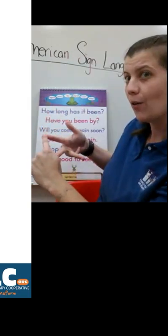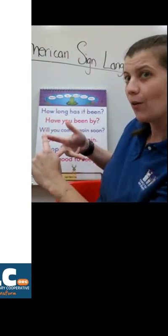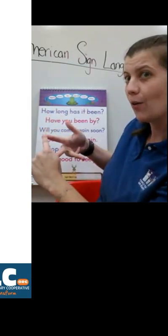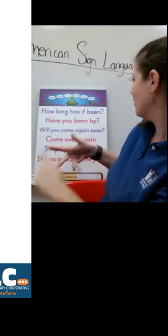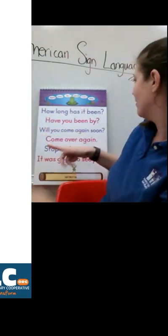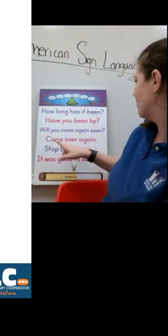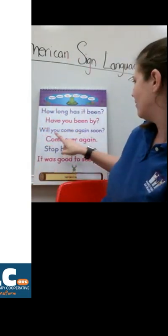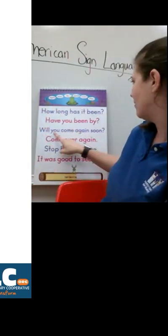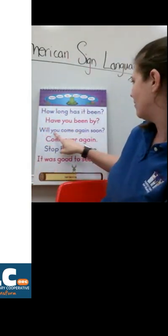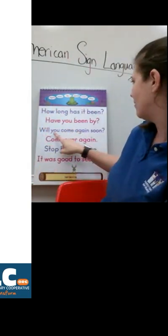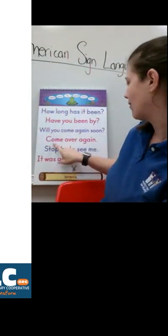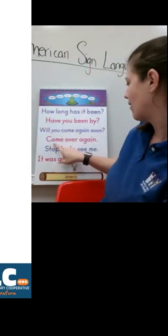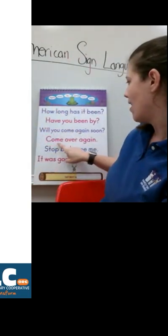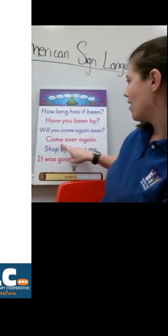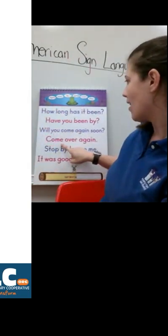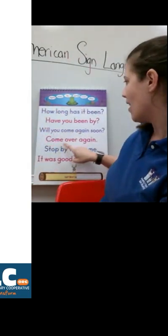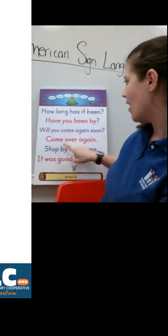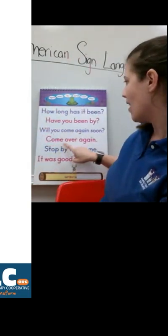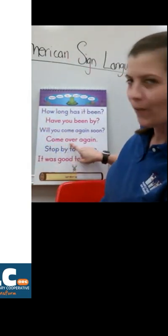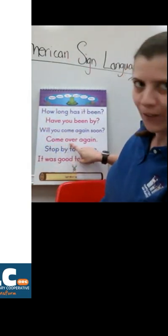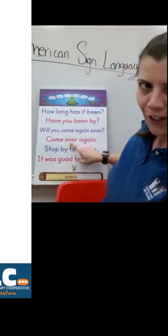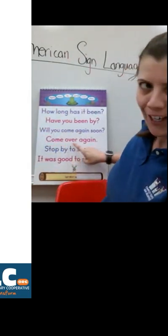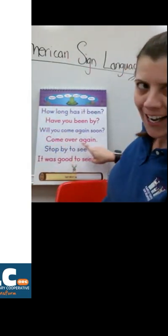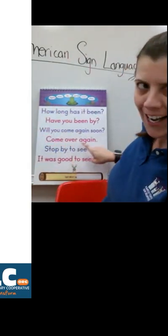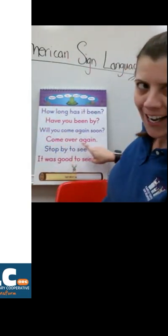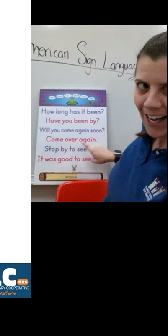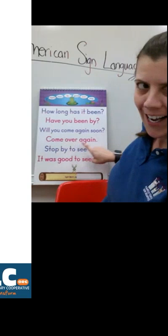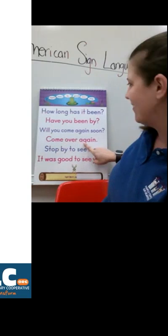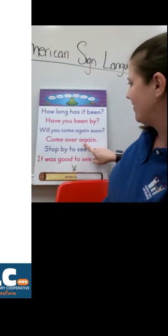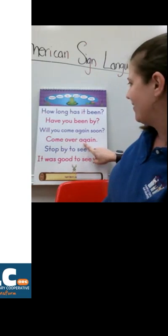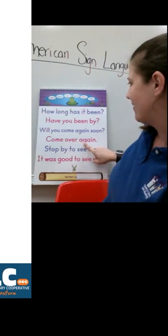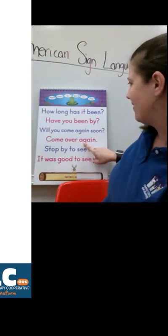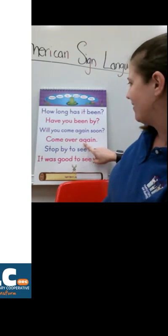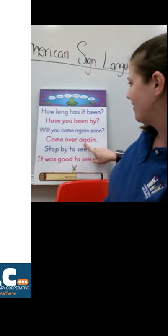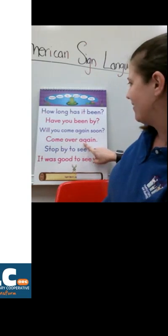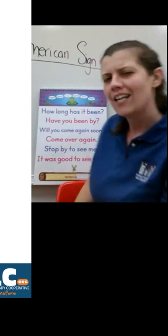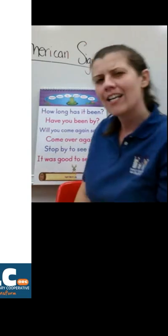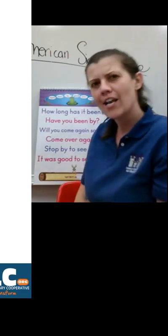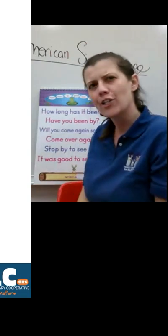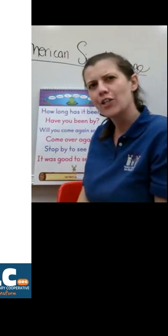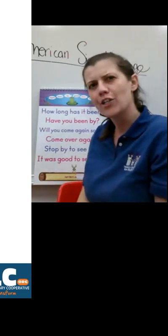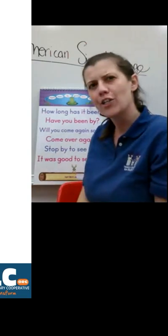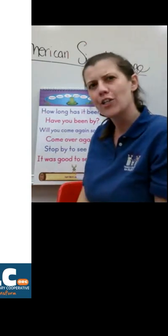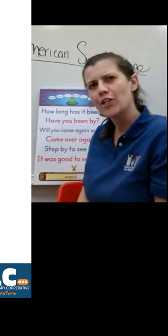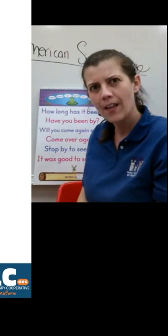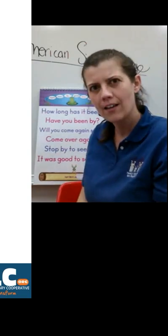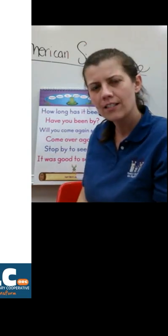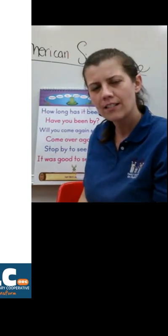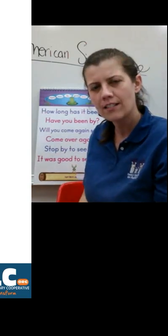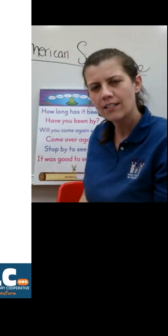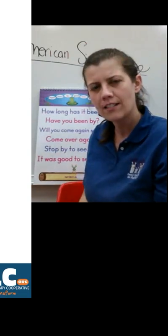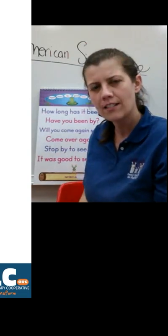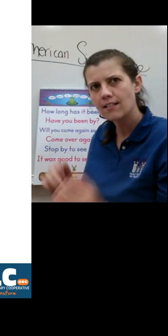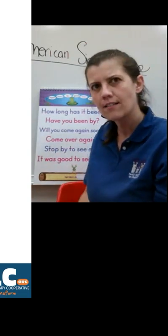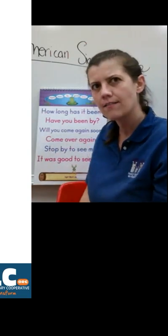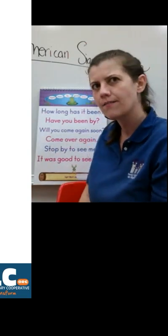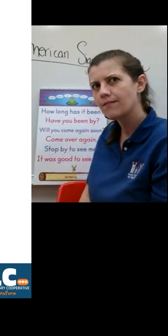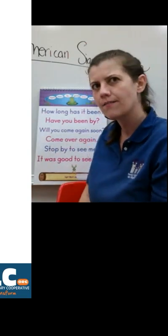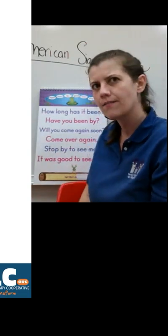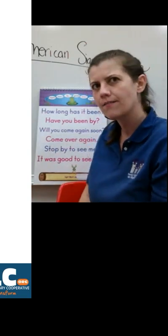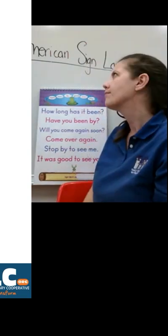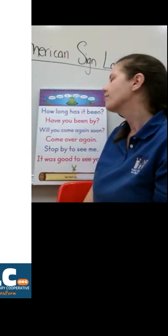The second one. Come over again. Can you recall that